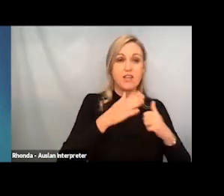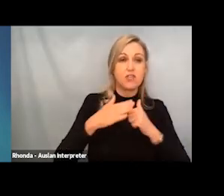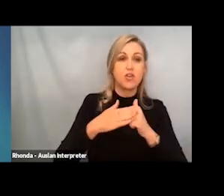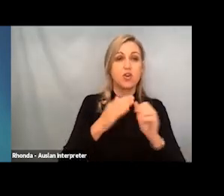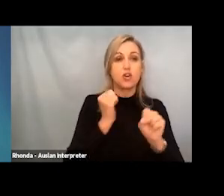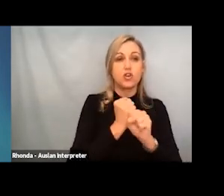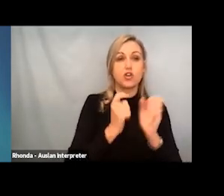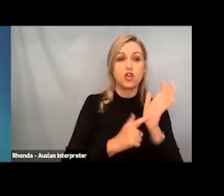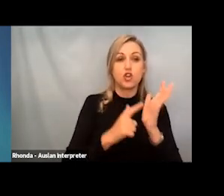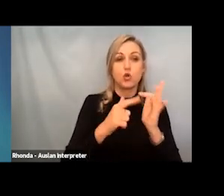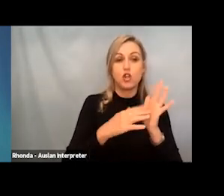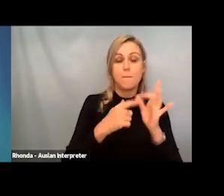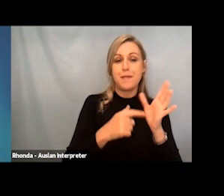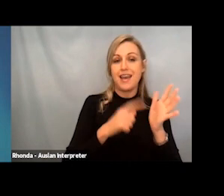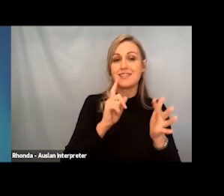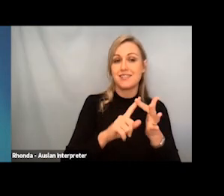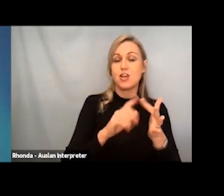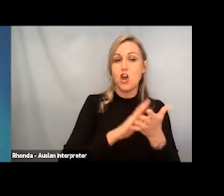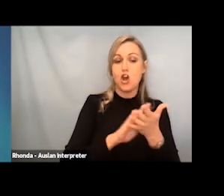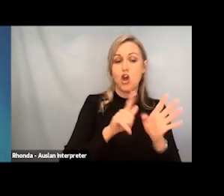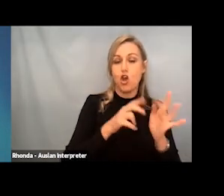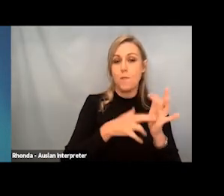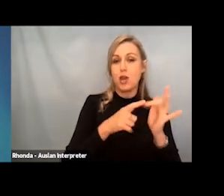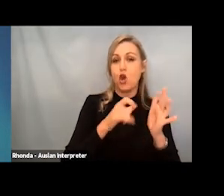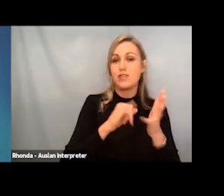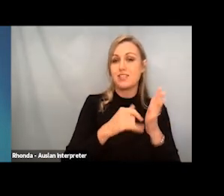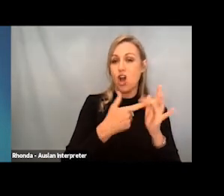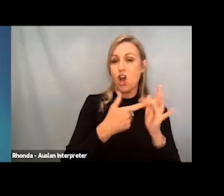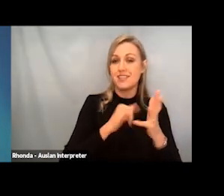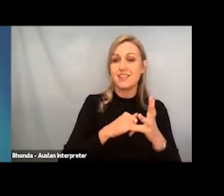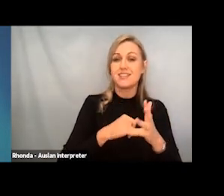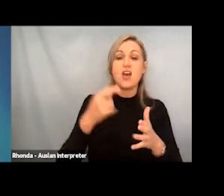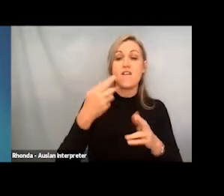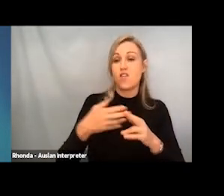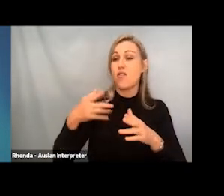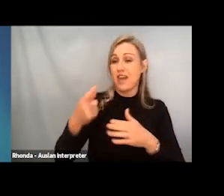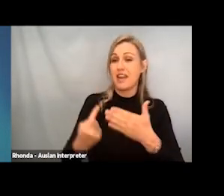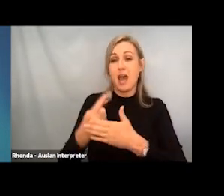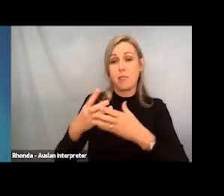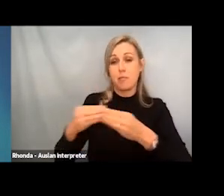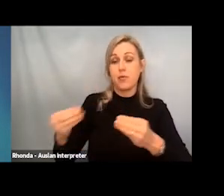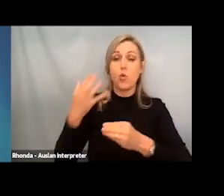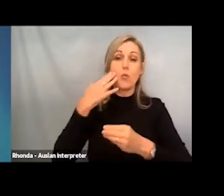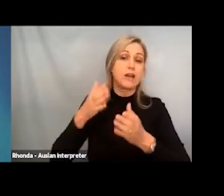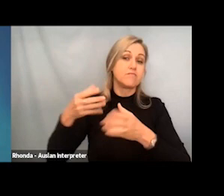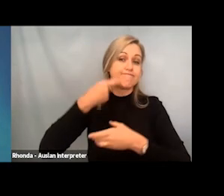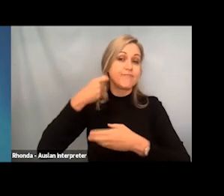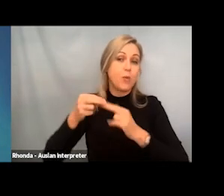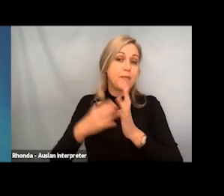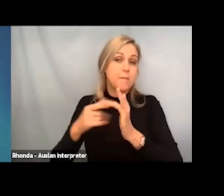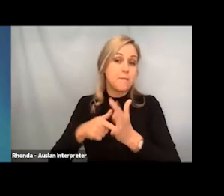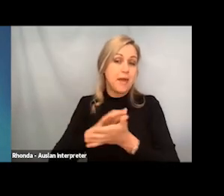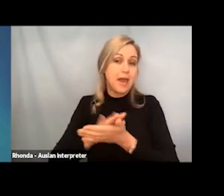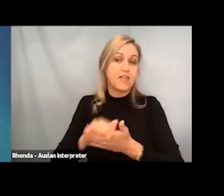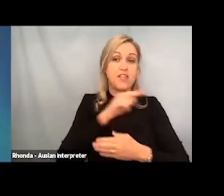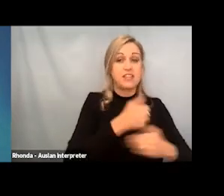homeostasis, which is disrupted in addiction. It's been found to reduce craving for methamphetamine and various other drugs. And we wanted to find out whether